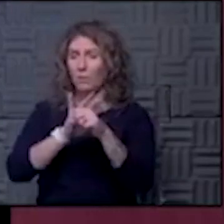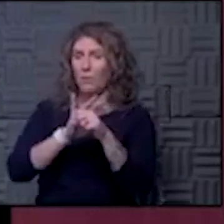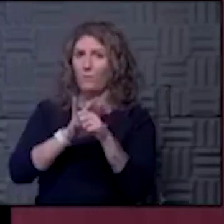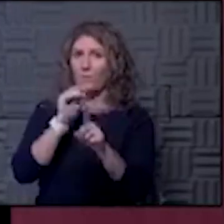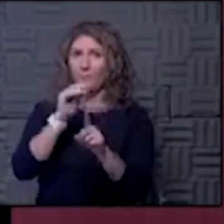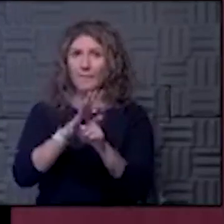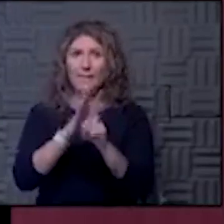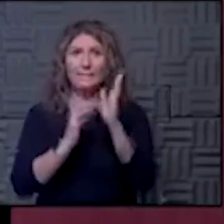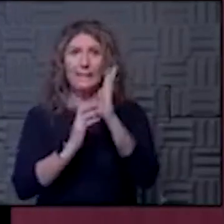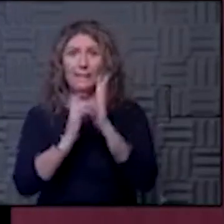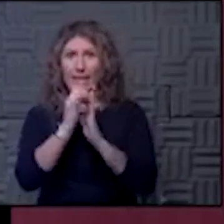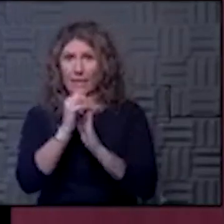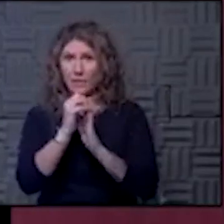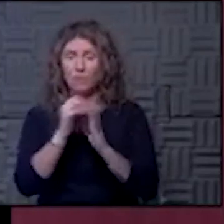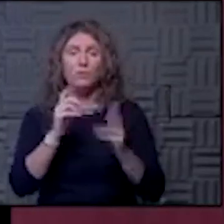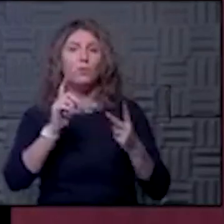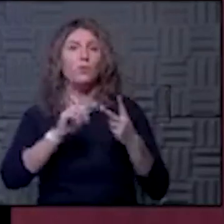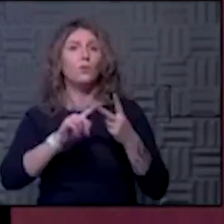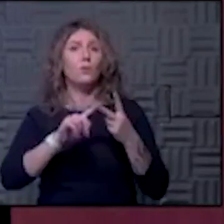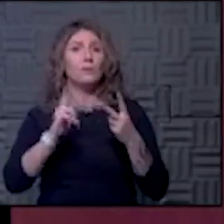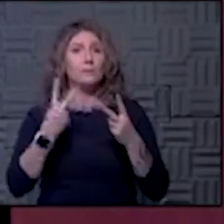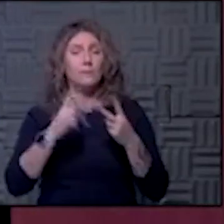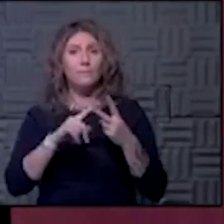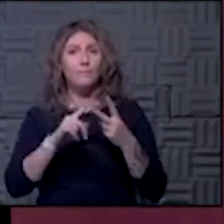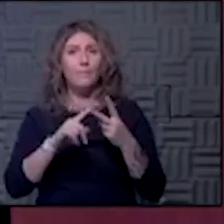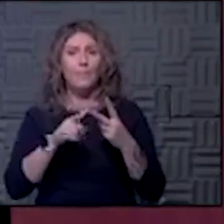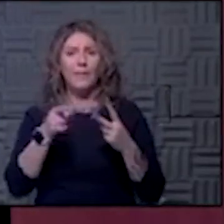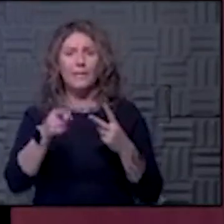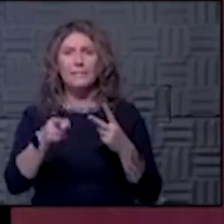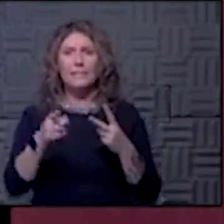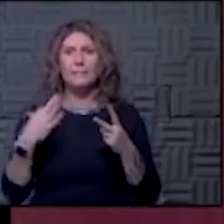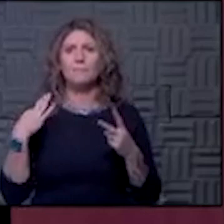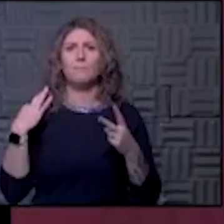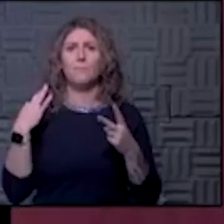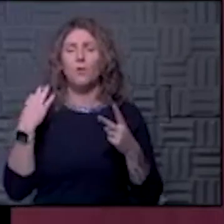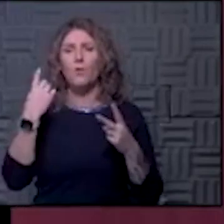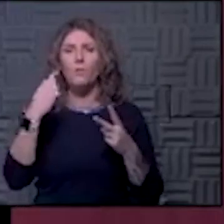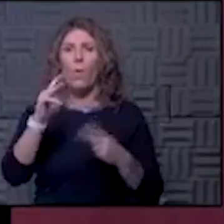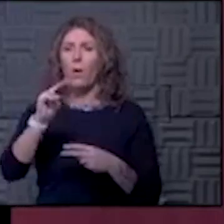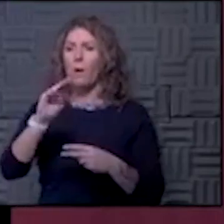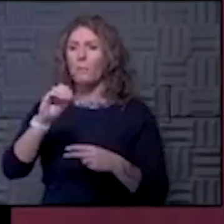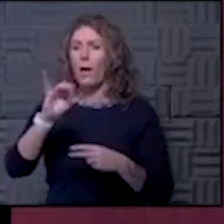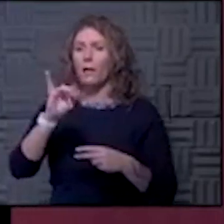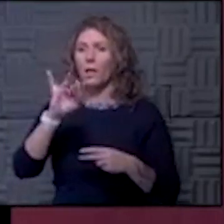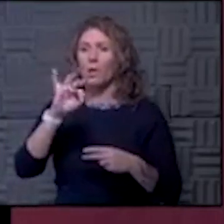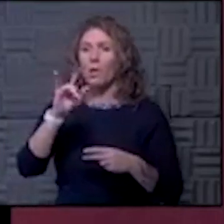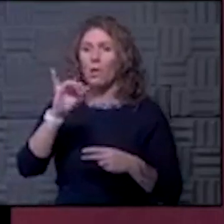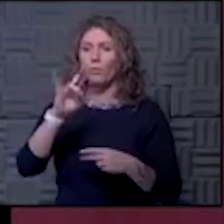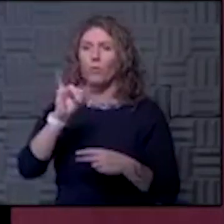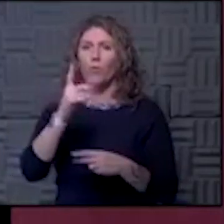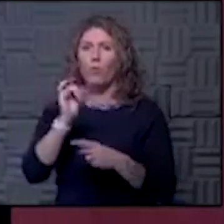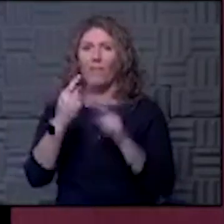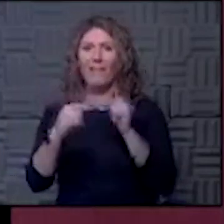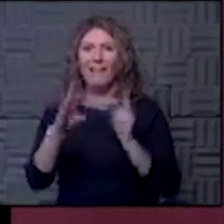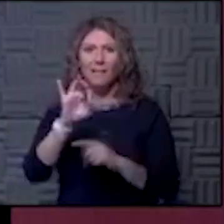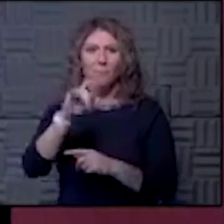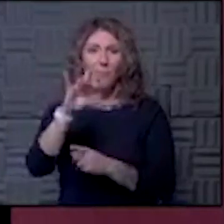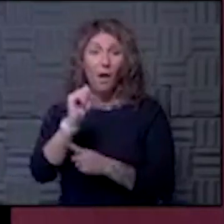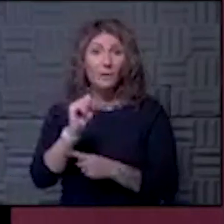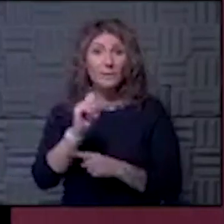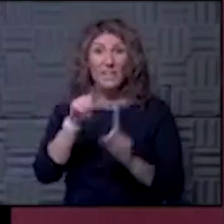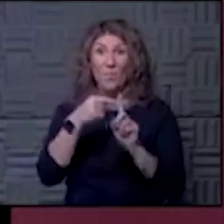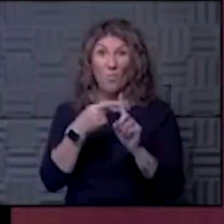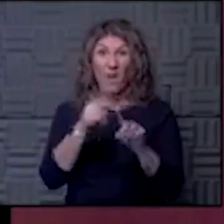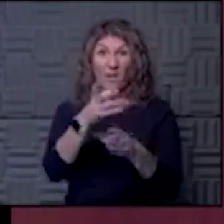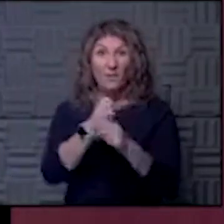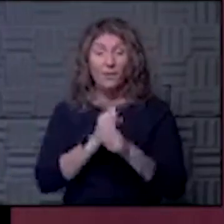cancer? And two, would he be a candidate for the monoclonal antibodies, and when should he go and get them? Yeah, you bet. So